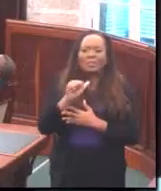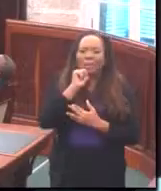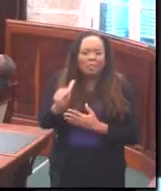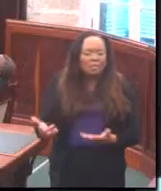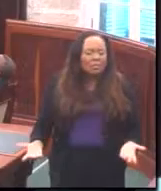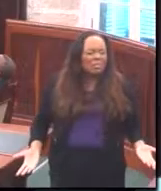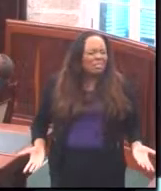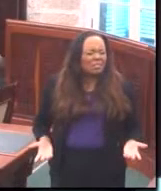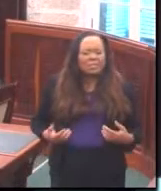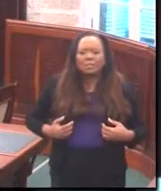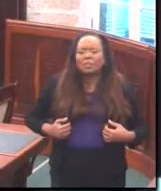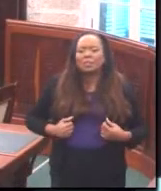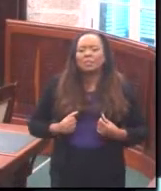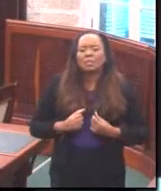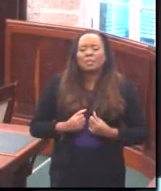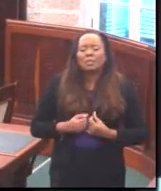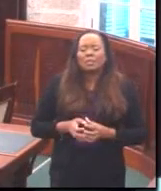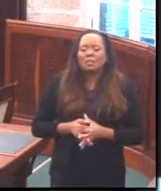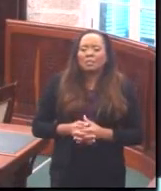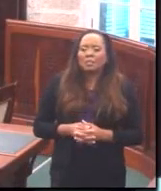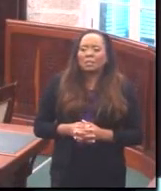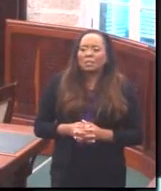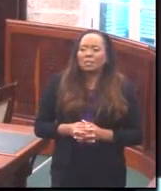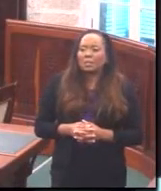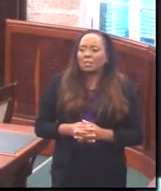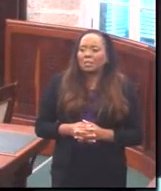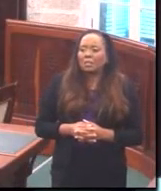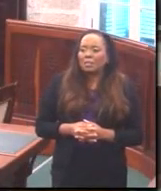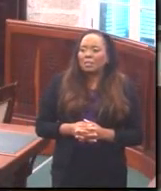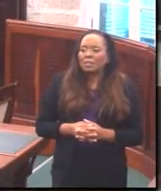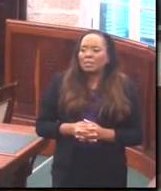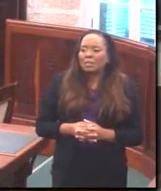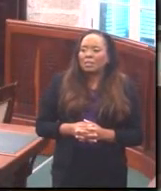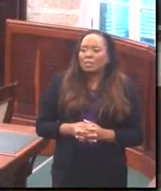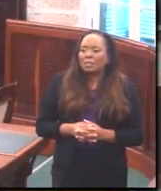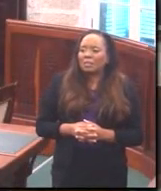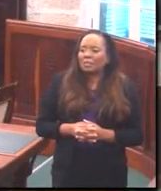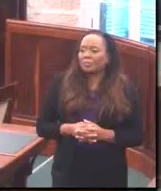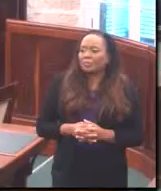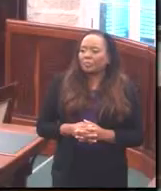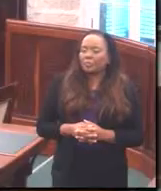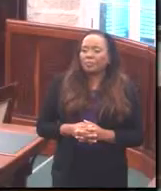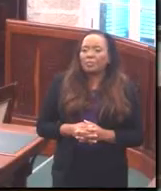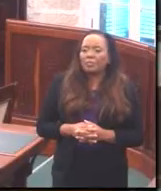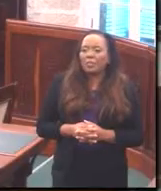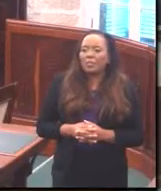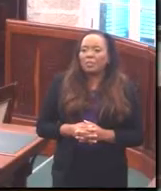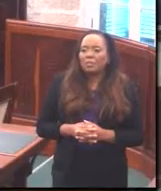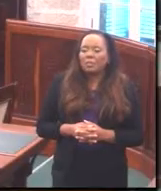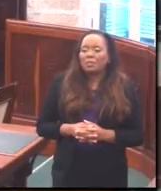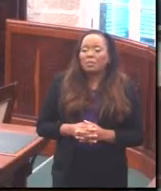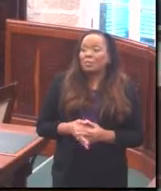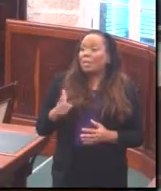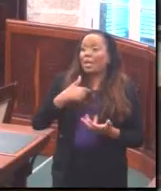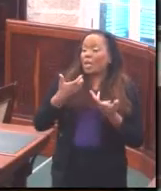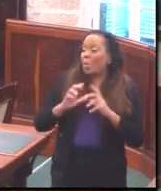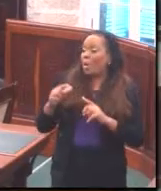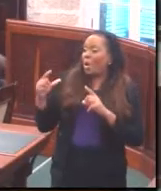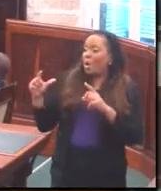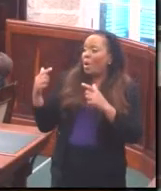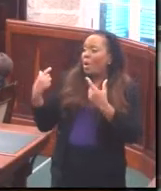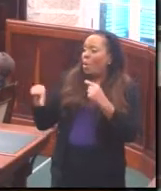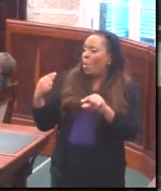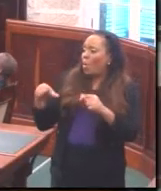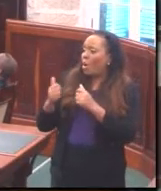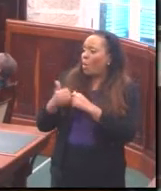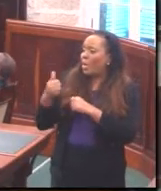amendment. A few minutes ago, sir, I don't intend to quarrel with anybody in here. Surely you can't quarrel with me. You can quarrel